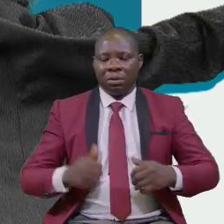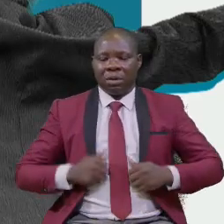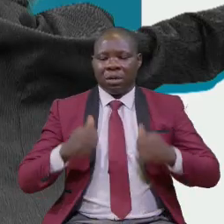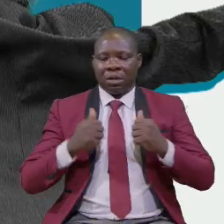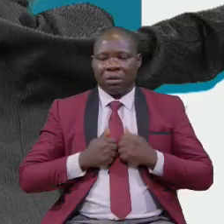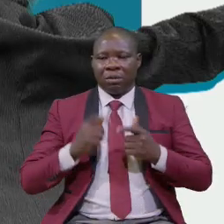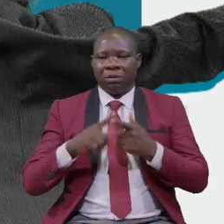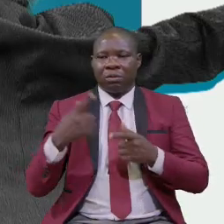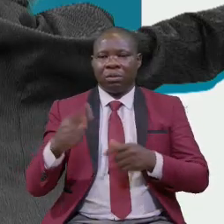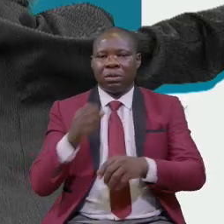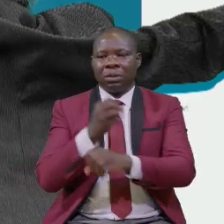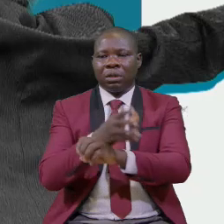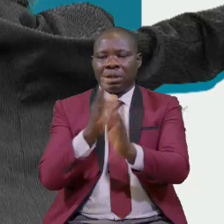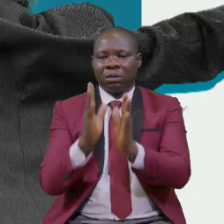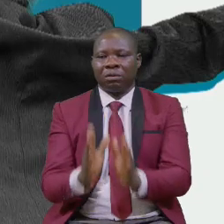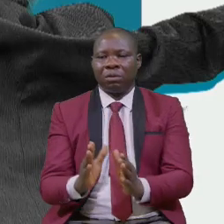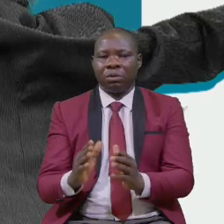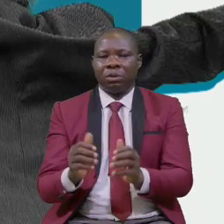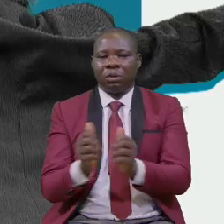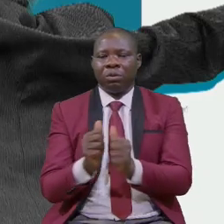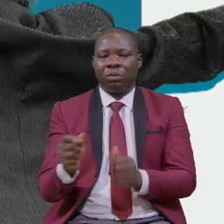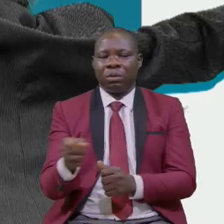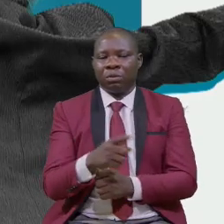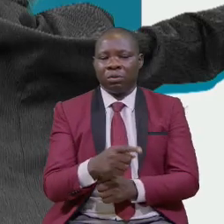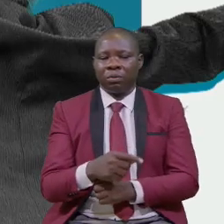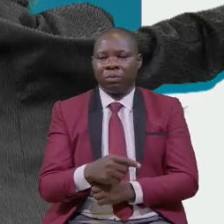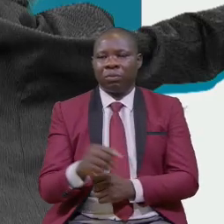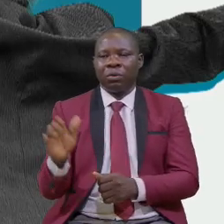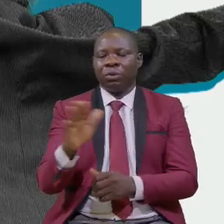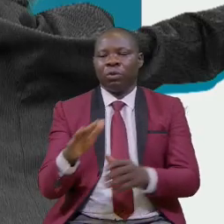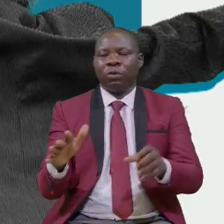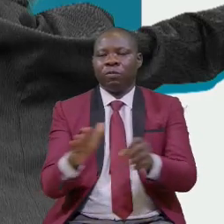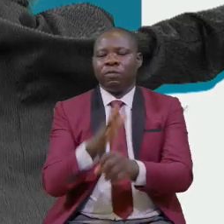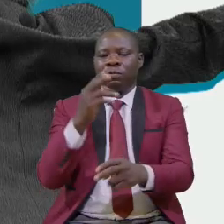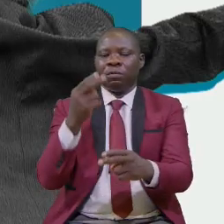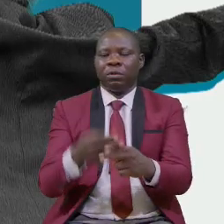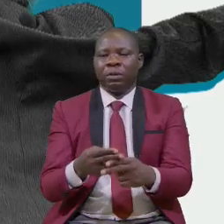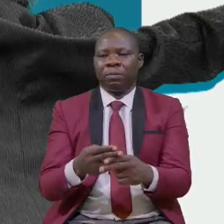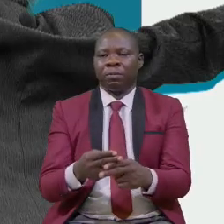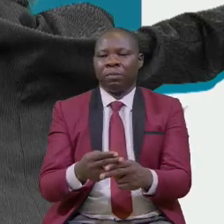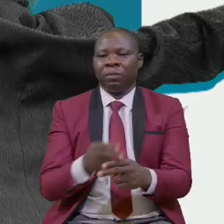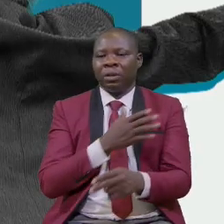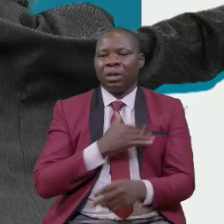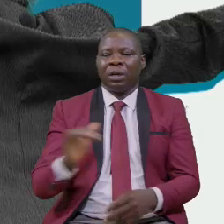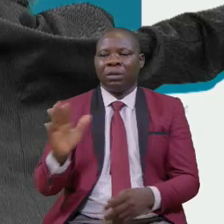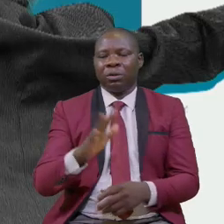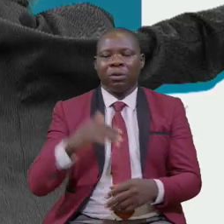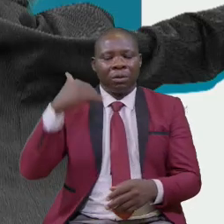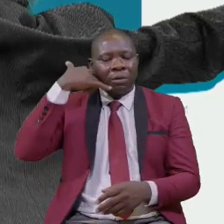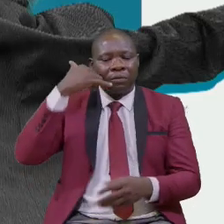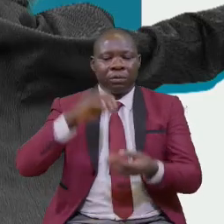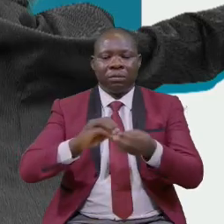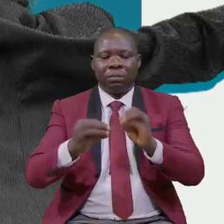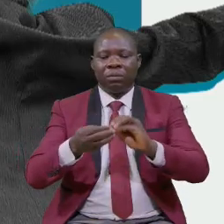counselor around you, your full name, and your telephone number.